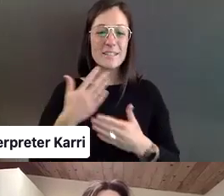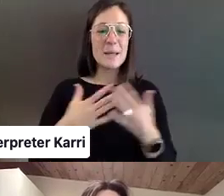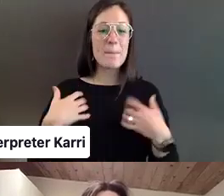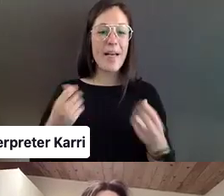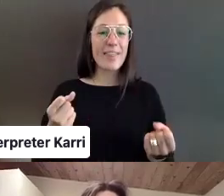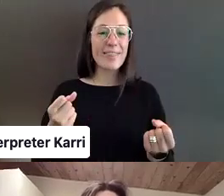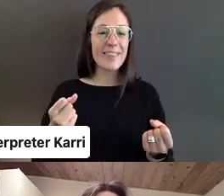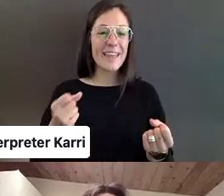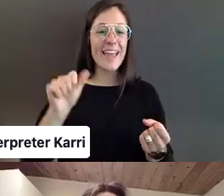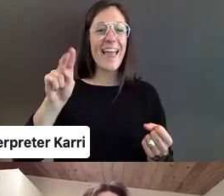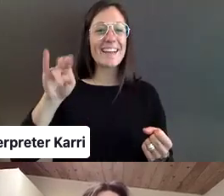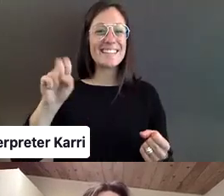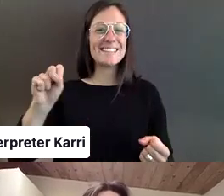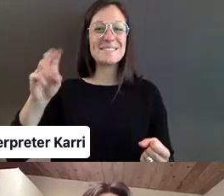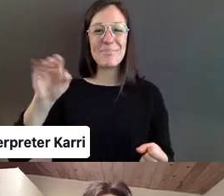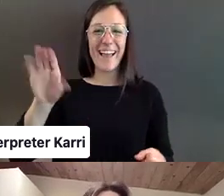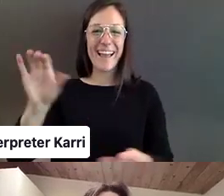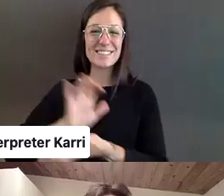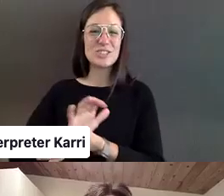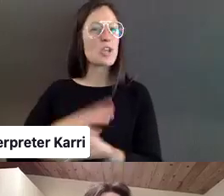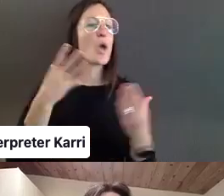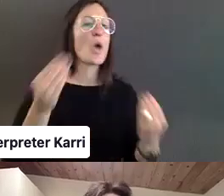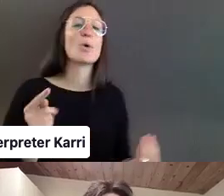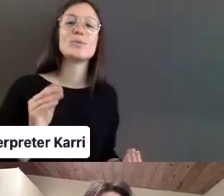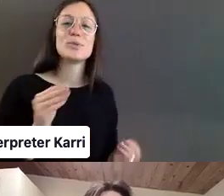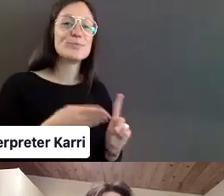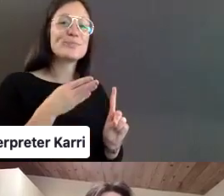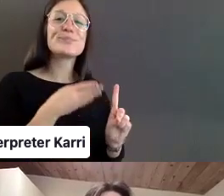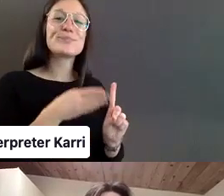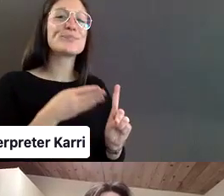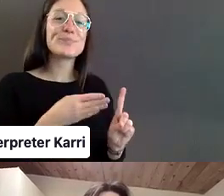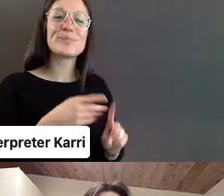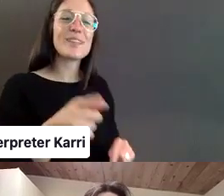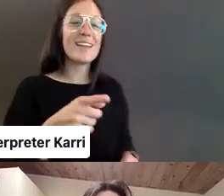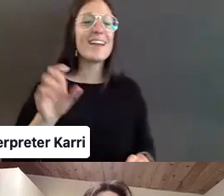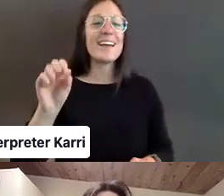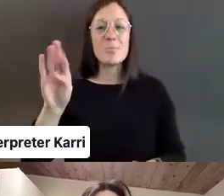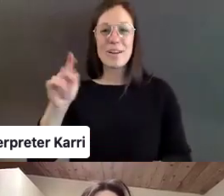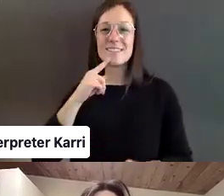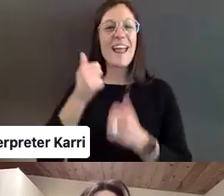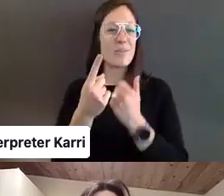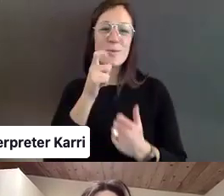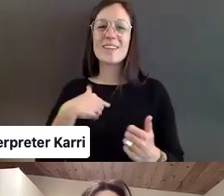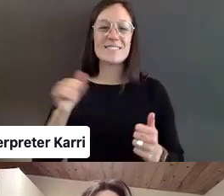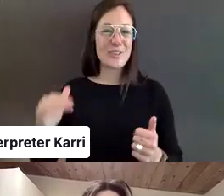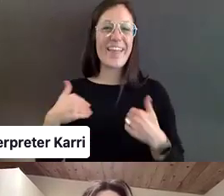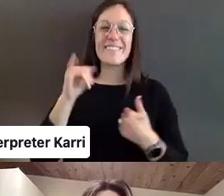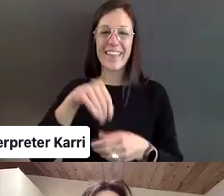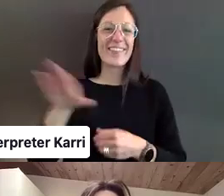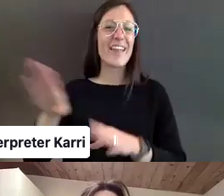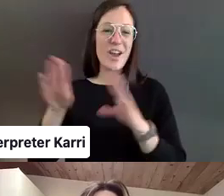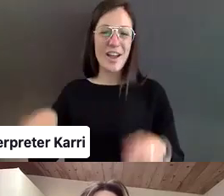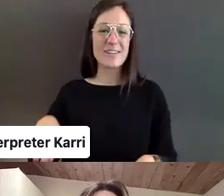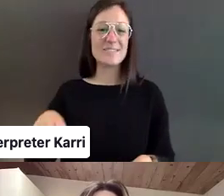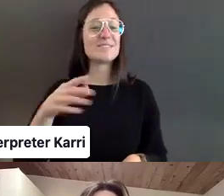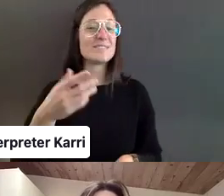Annie's Craft mac. Yum. That's a go-to. We have so much of that at everybody who has a child has that in their house.